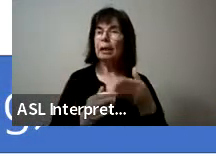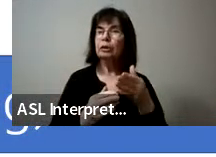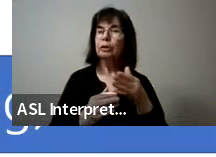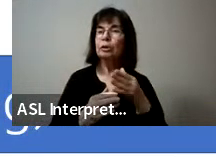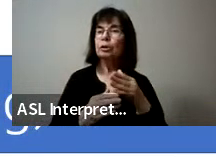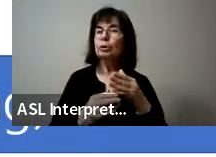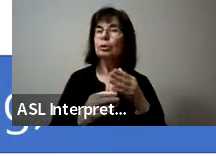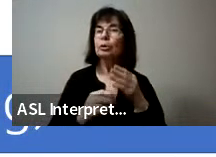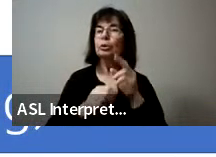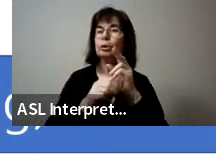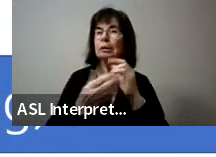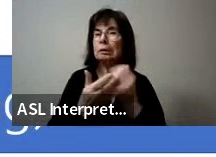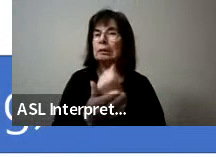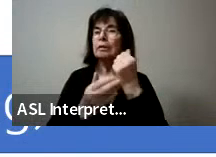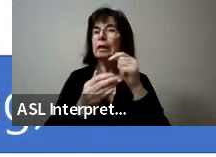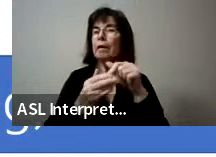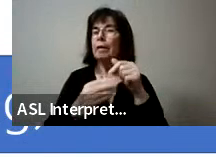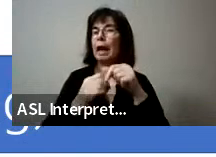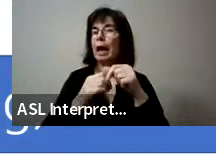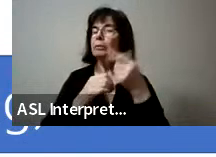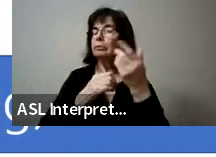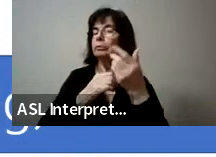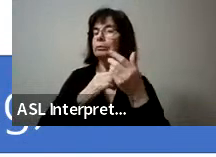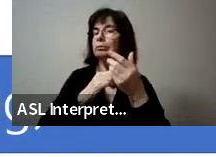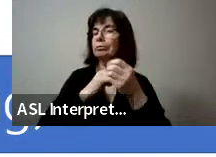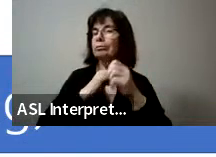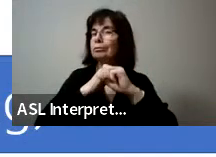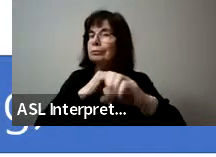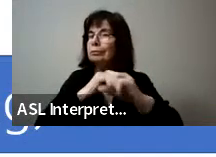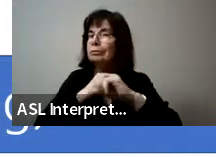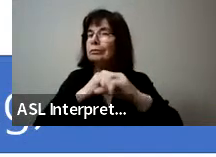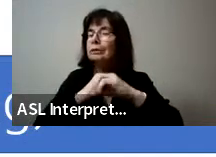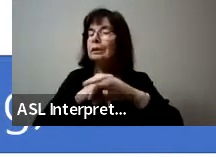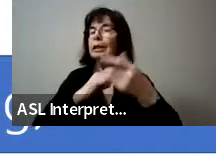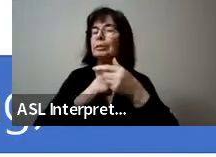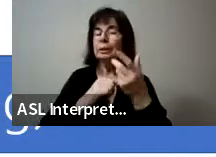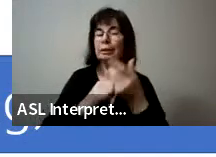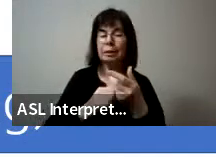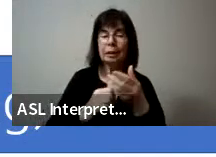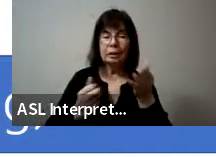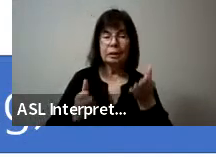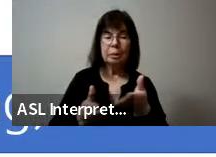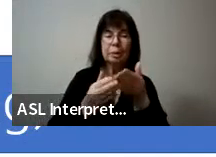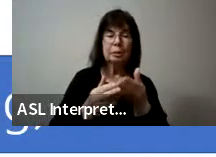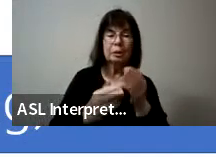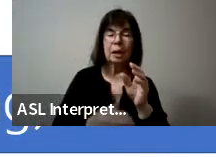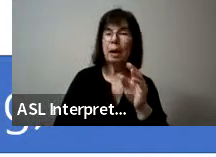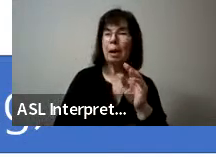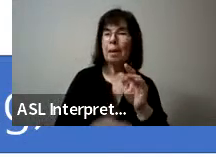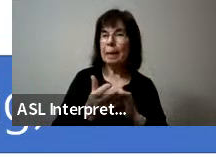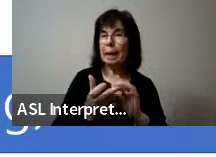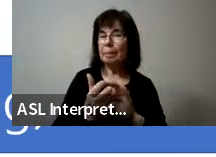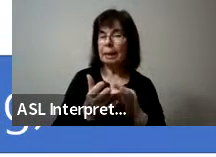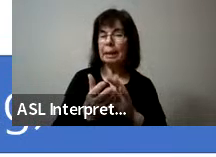marketing campaign to promote, as you can see, it promotes both Medi-Cal and CalFresh. We're planning to relaunch that